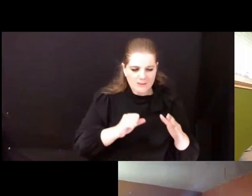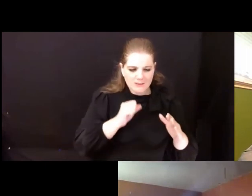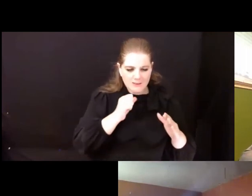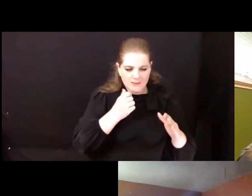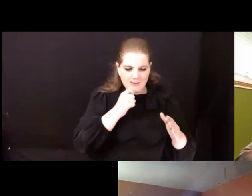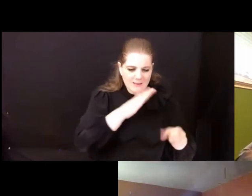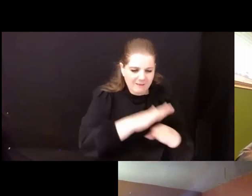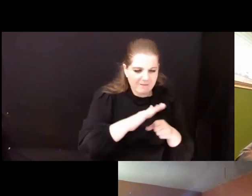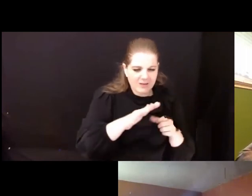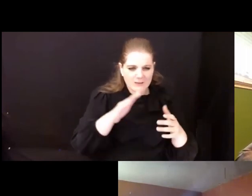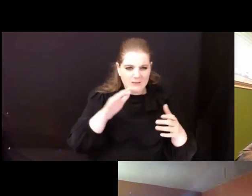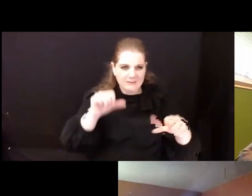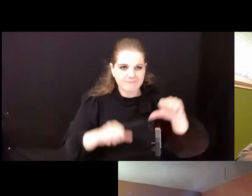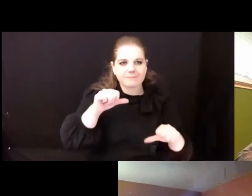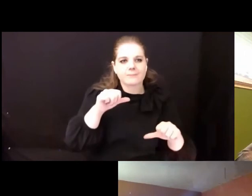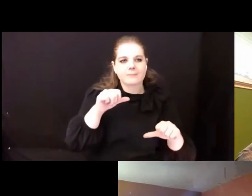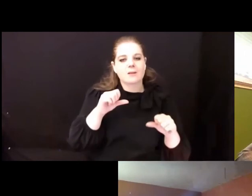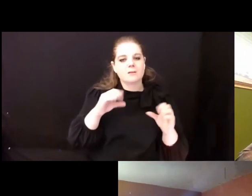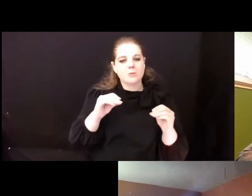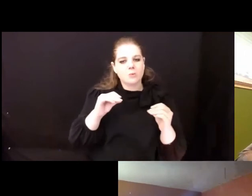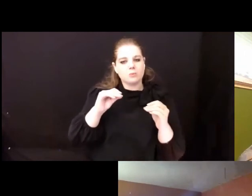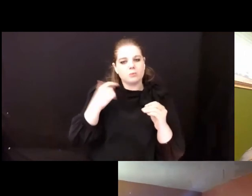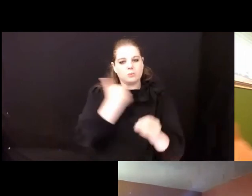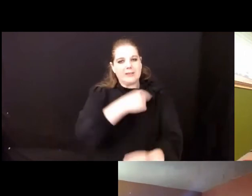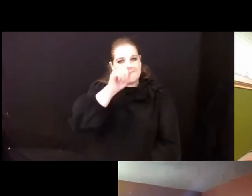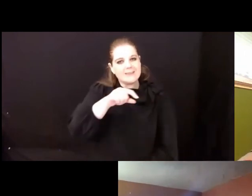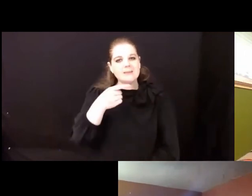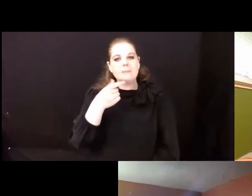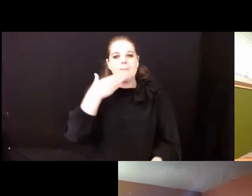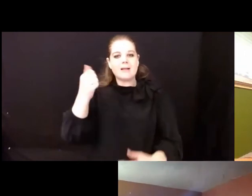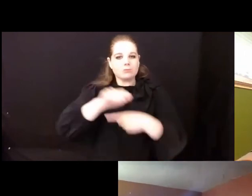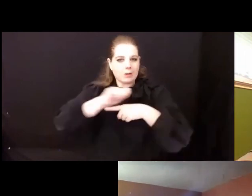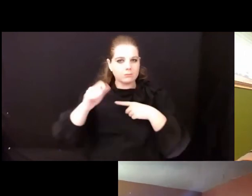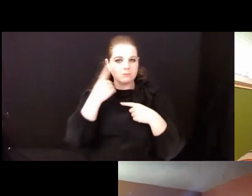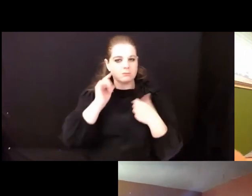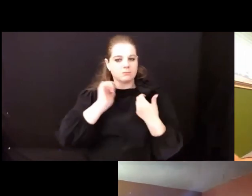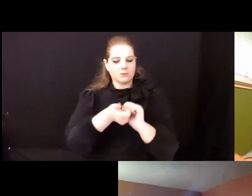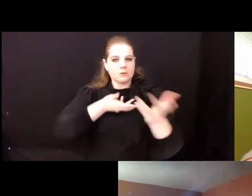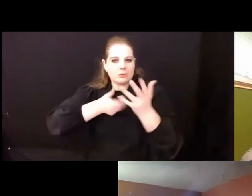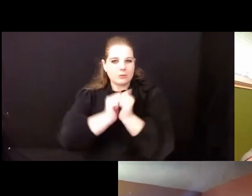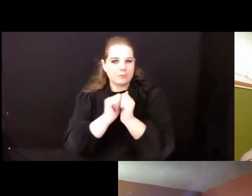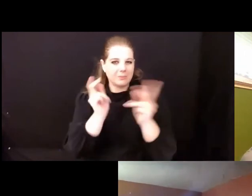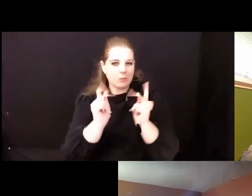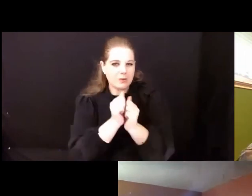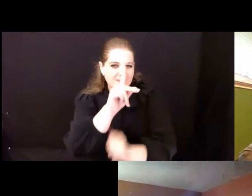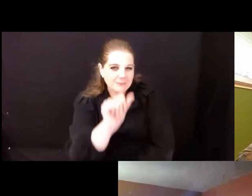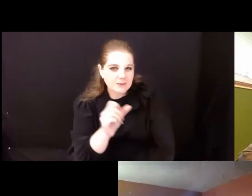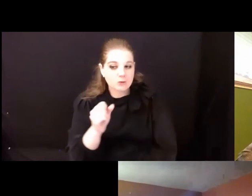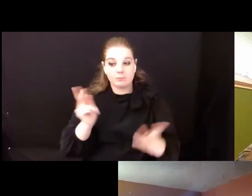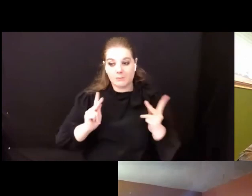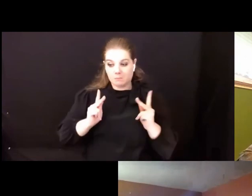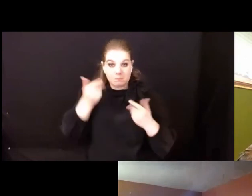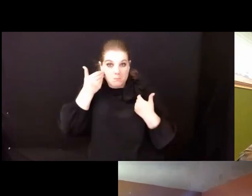with people with disabilities, so that people who do not have disabilities know, you